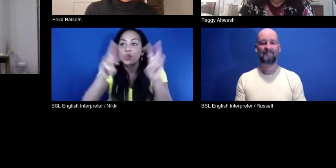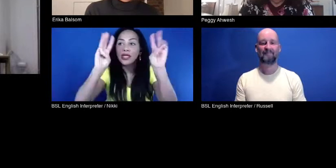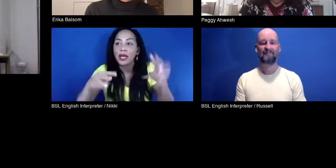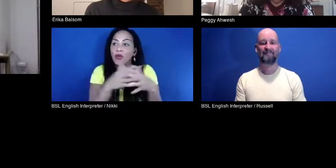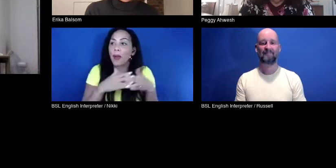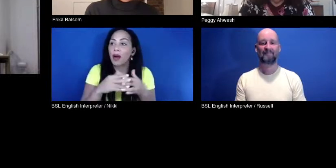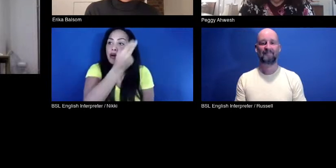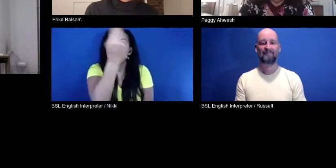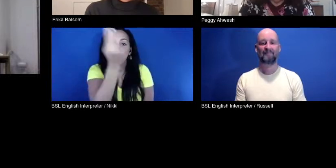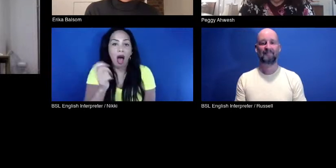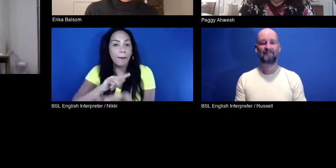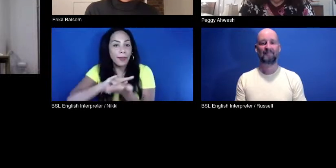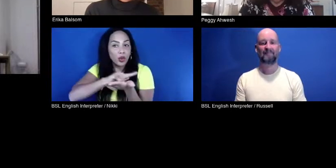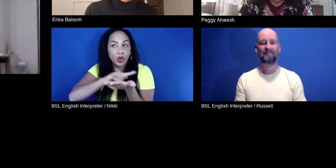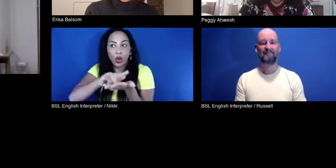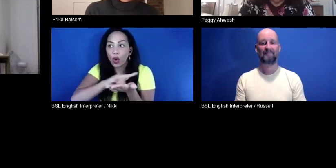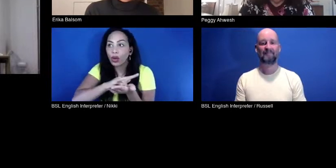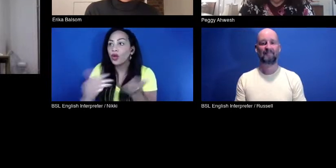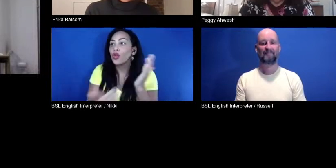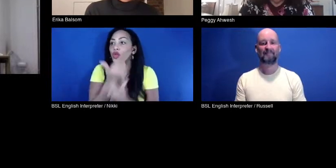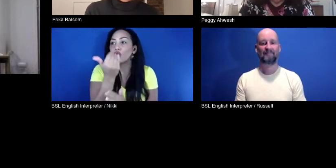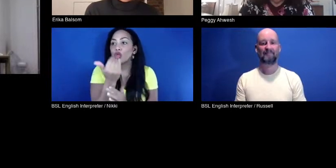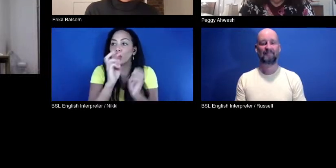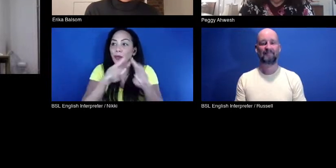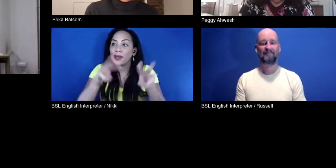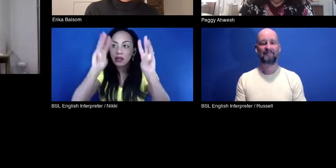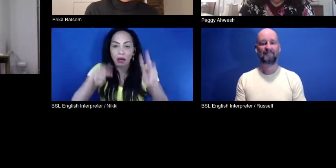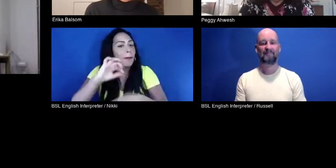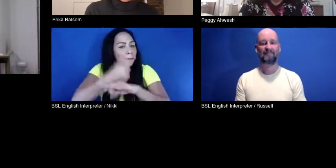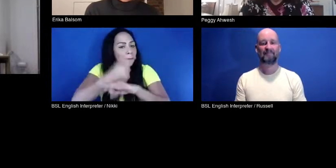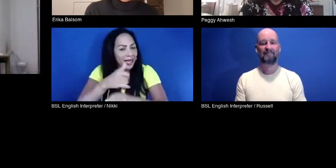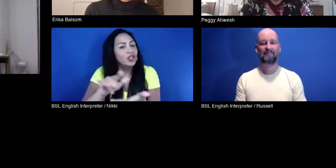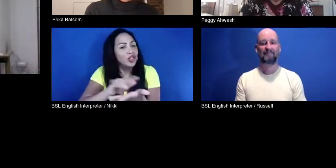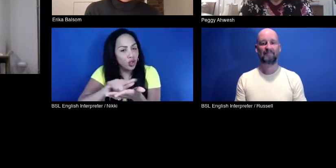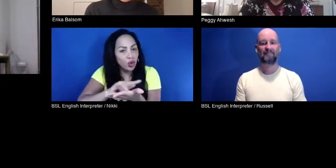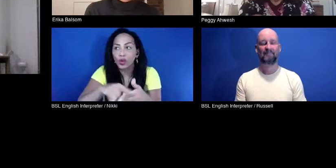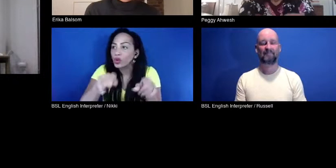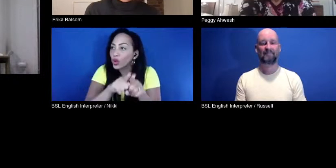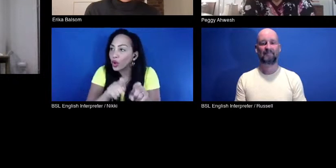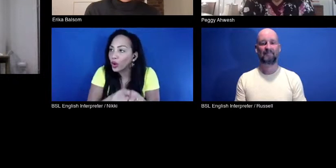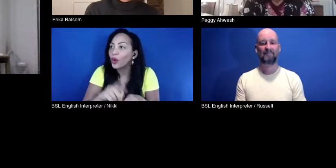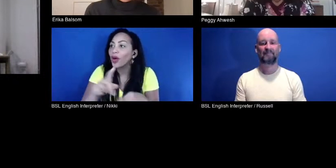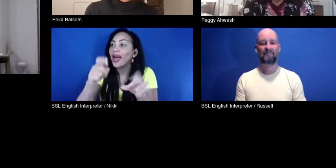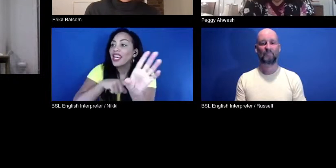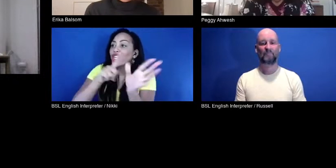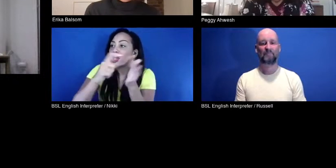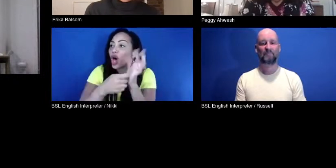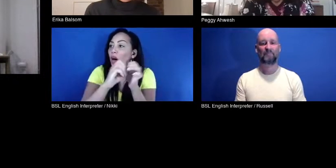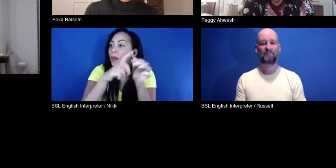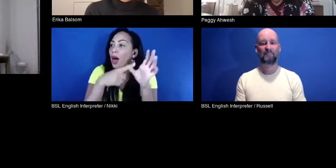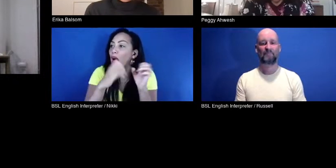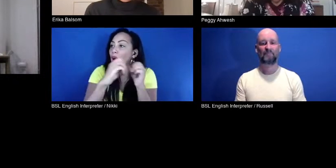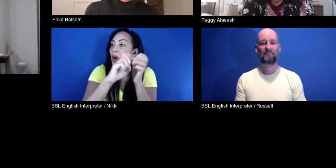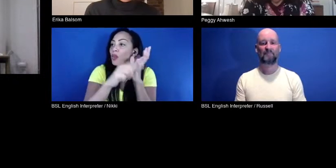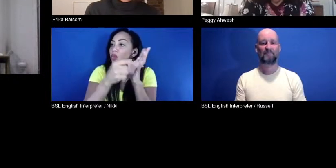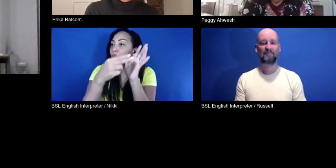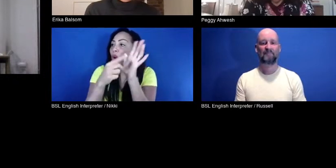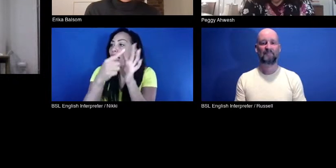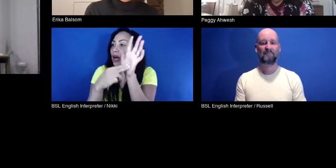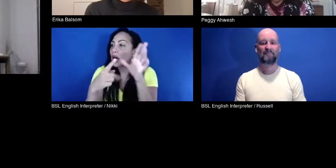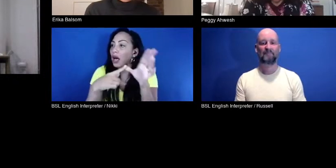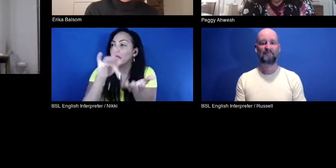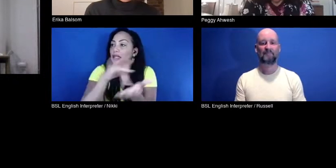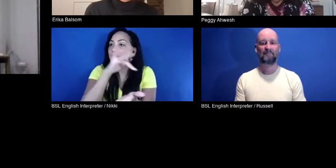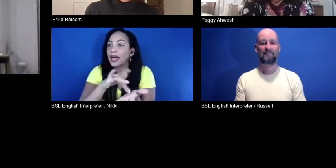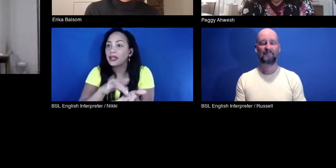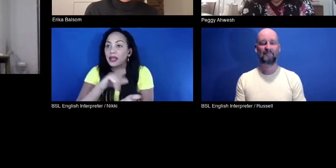York, the New Museum, also in New York, Yerba Buena Center for the Arts in San Francisco, the Carpenter Center